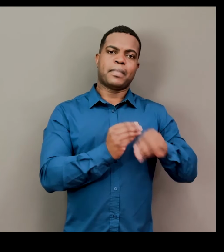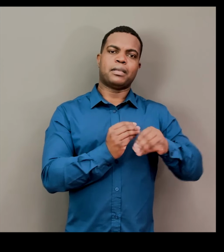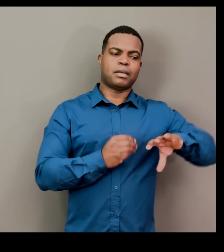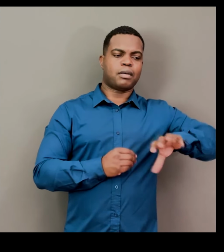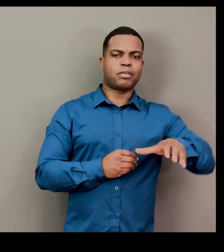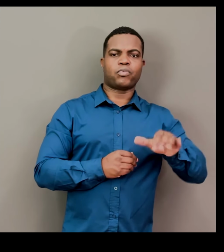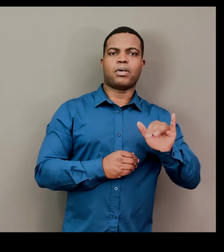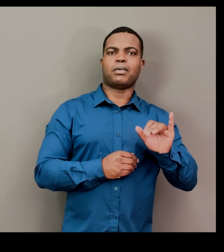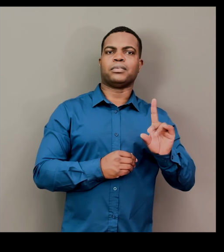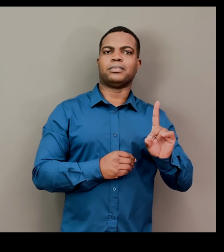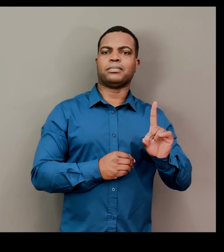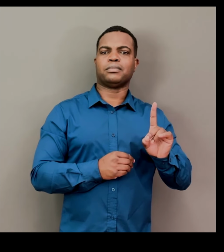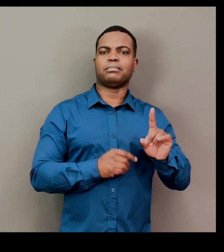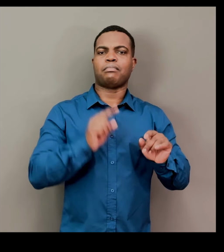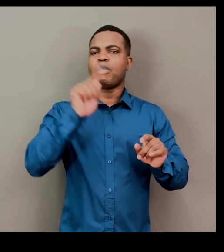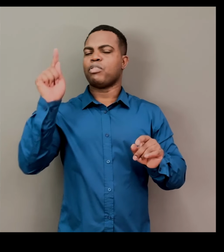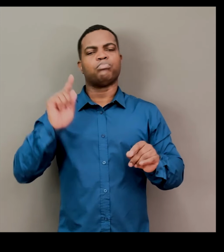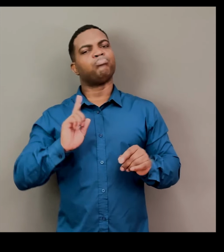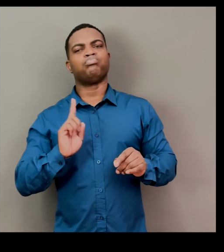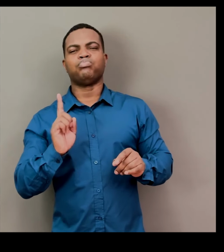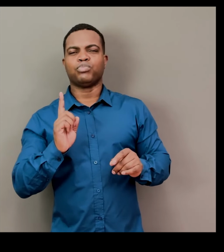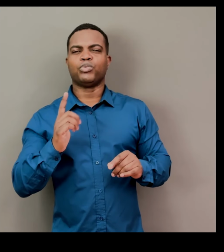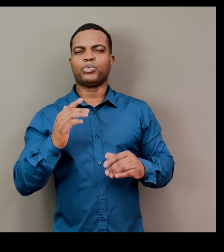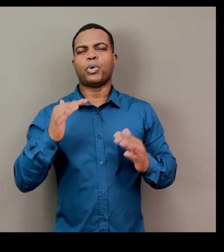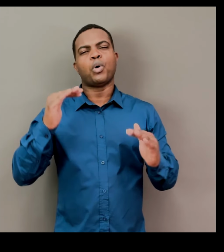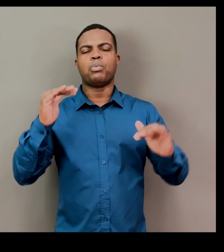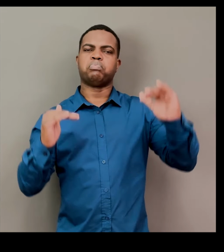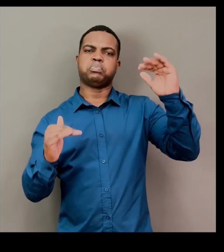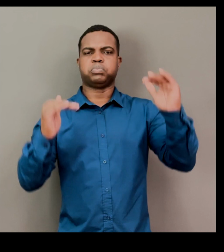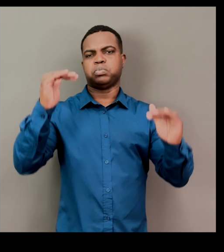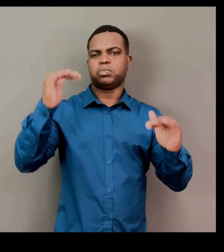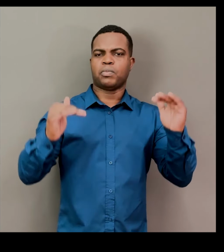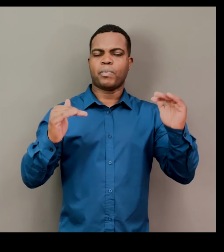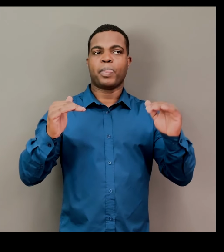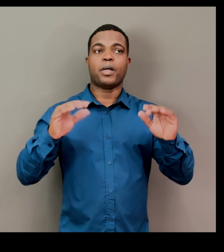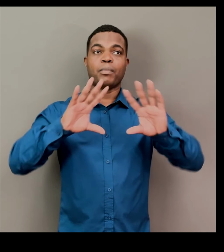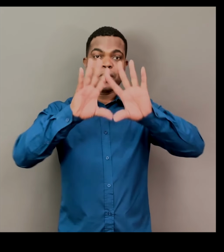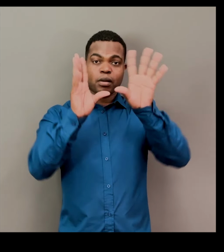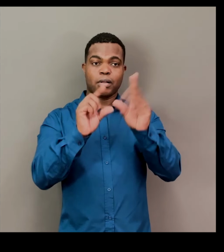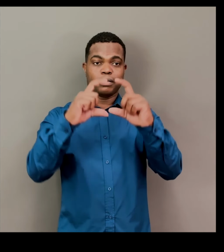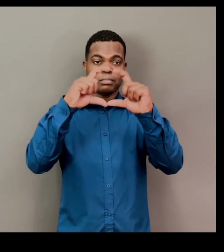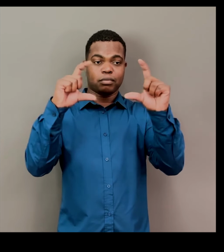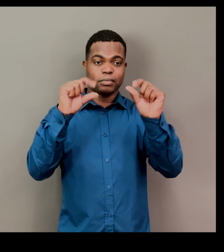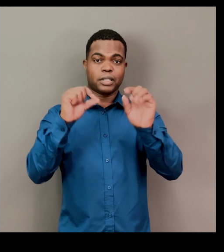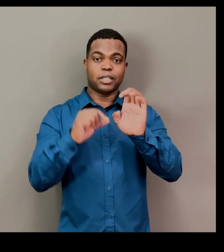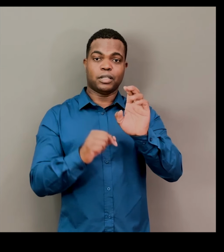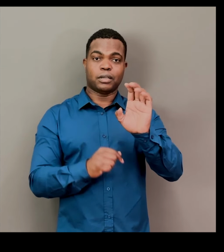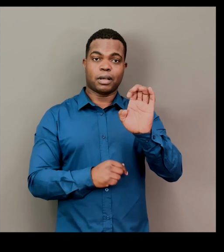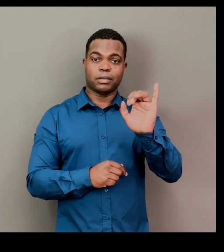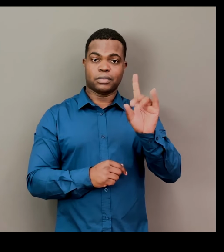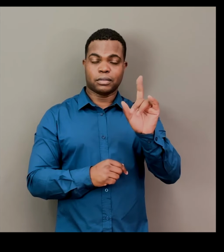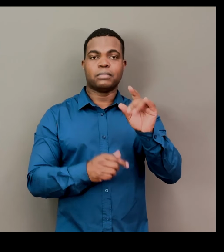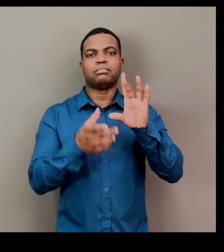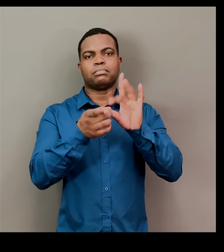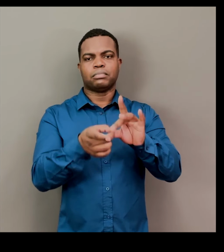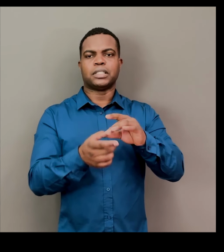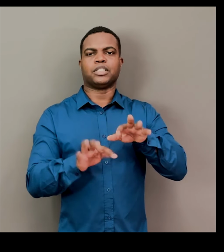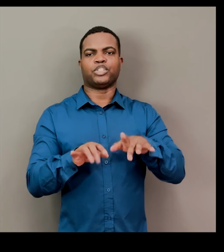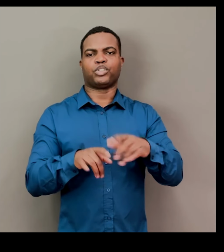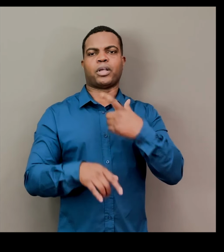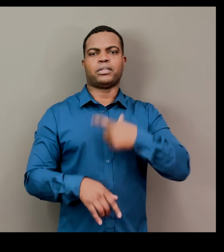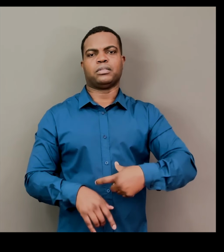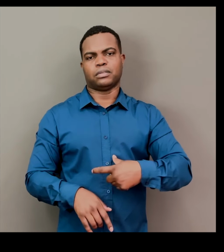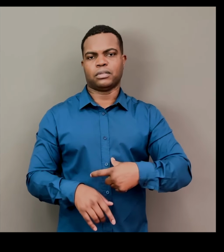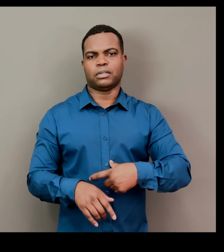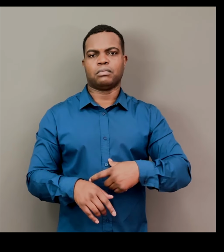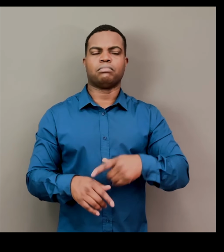The new proposal for a regulation on digital identity will address shortcomings in eIDAS by improving